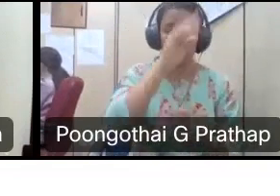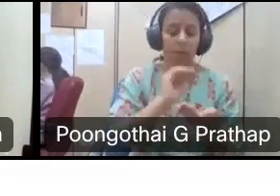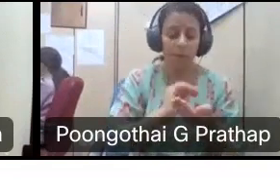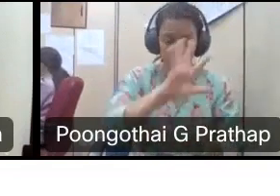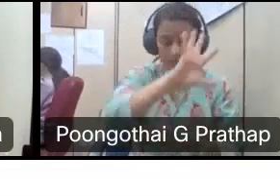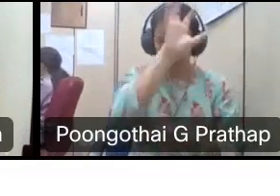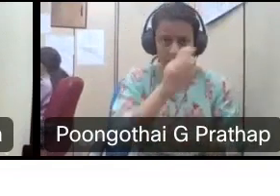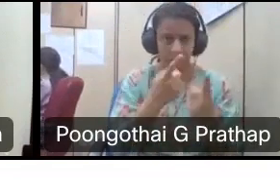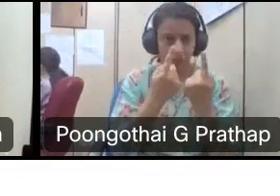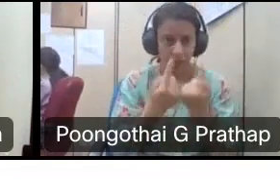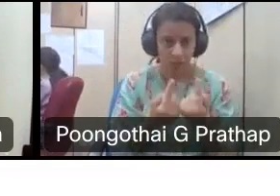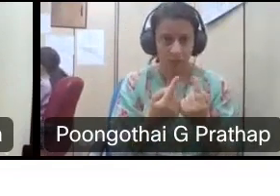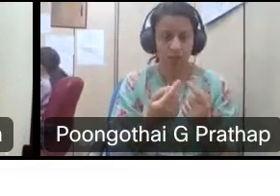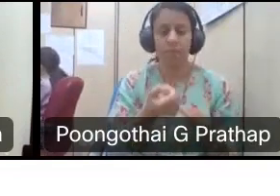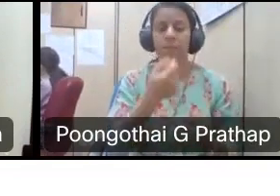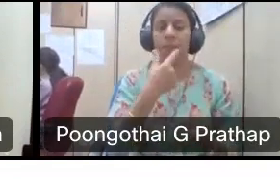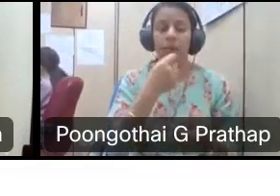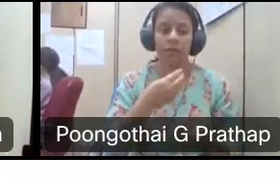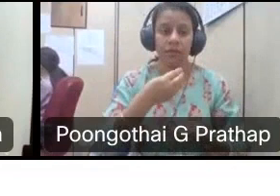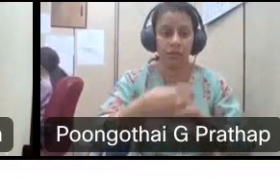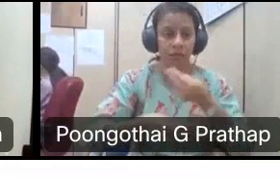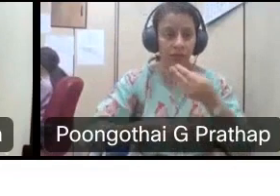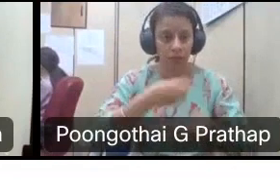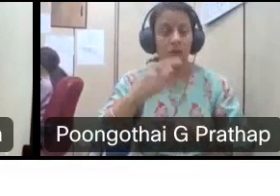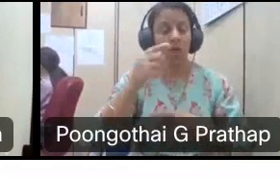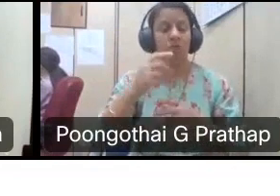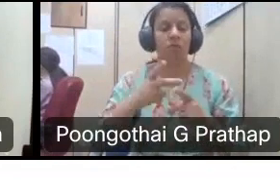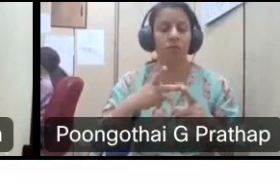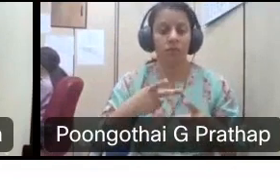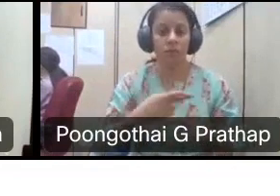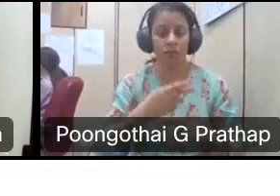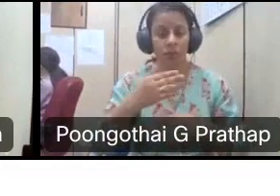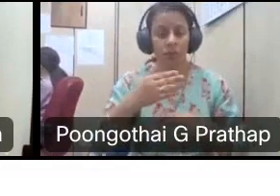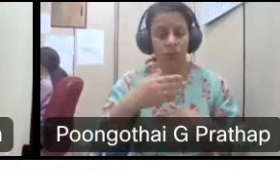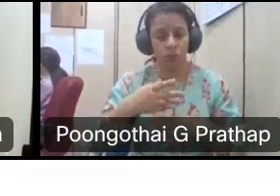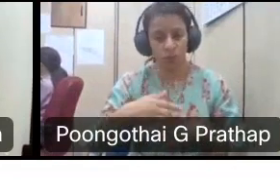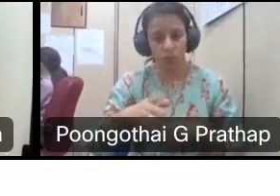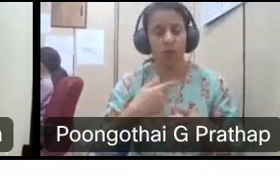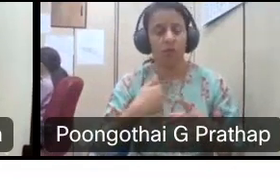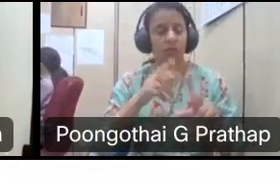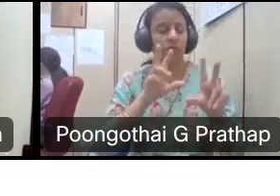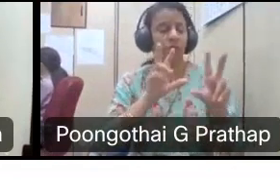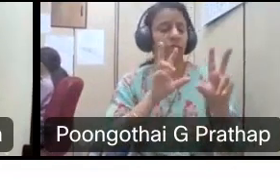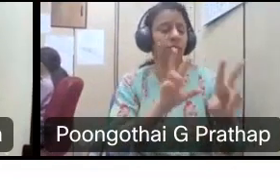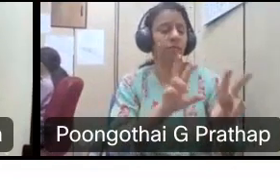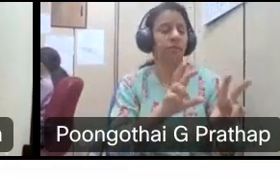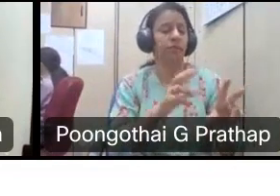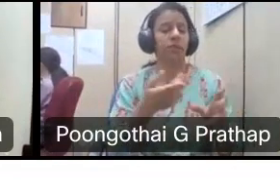intervene, start to medicine or go for surgery, or just wait and watch, will depend on